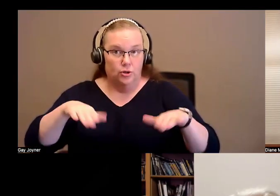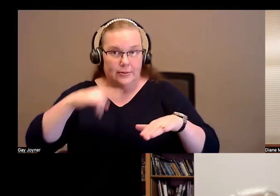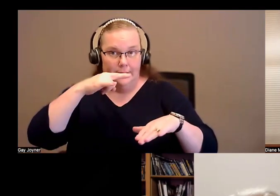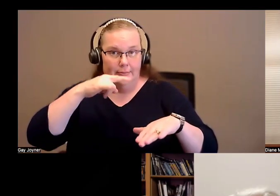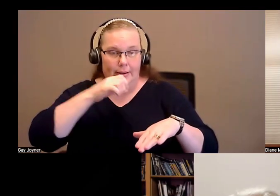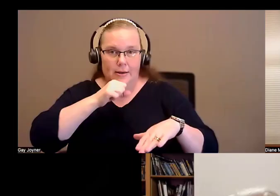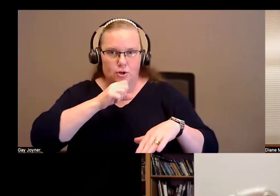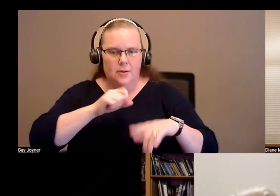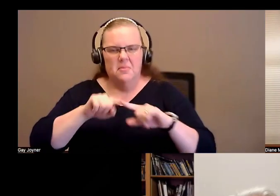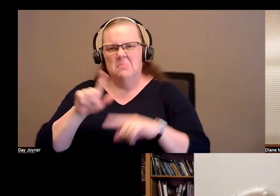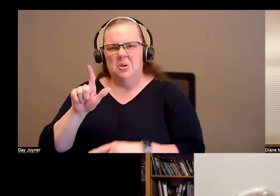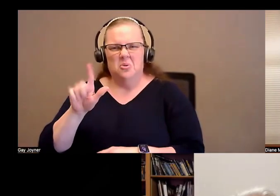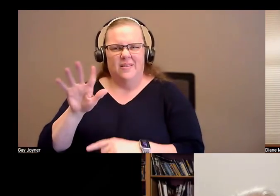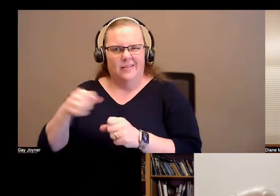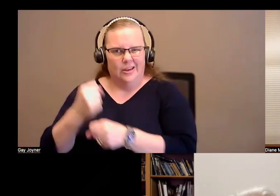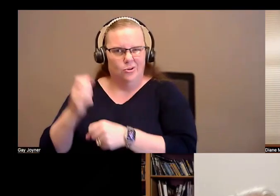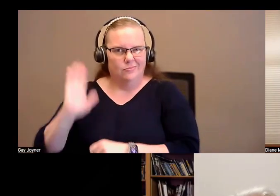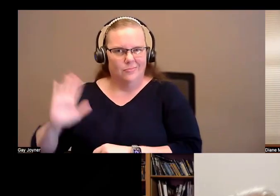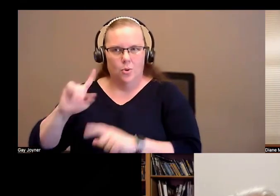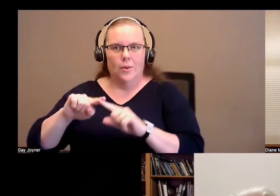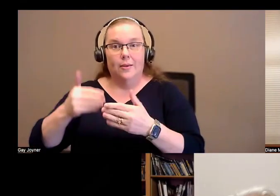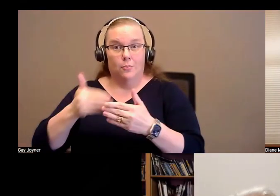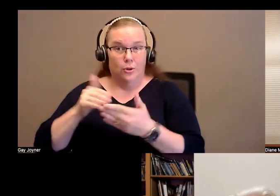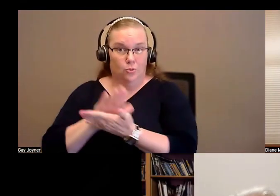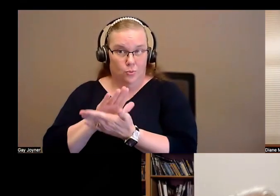25 years ago when they were going to preschool.